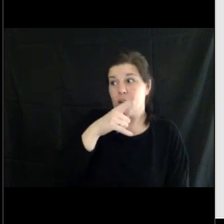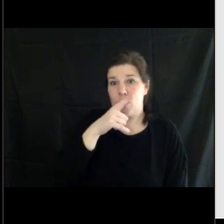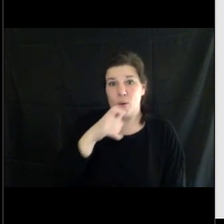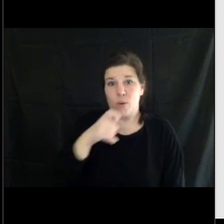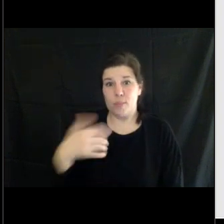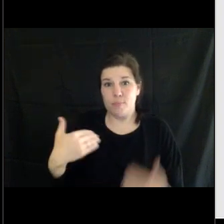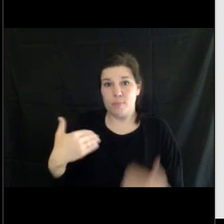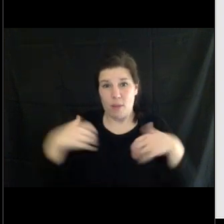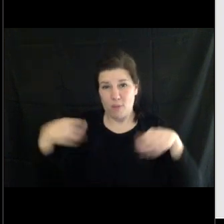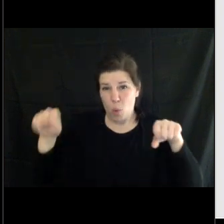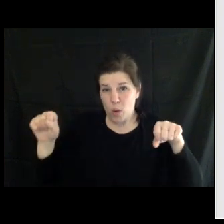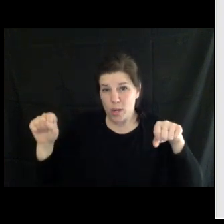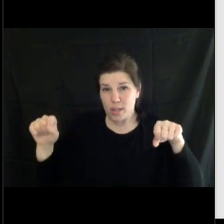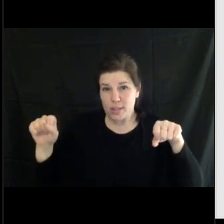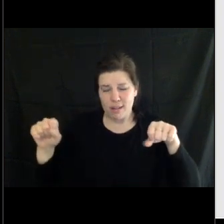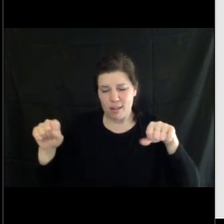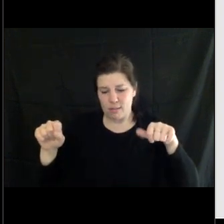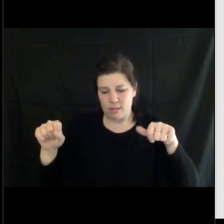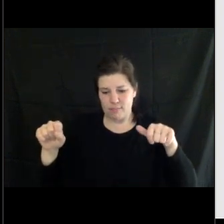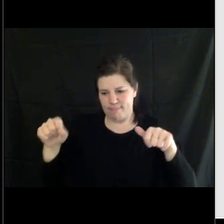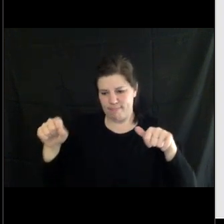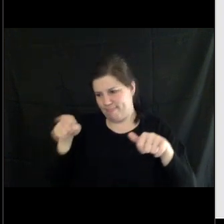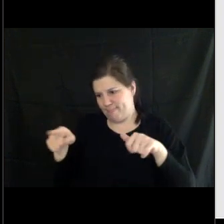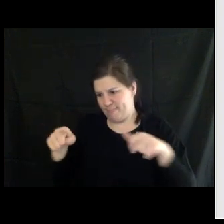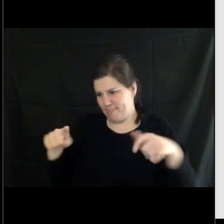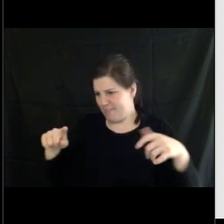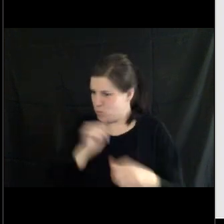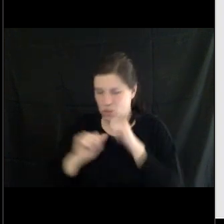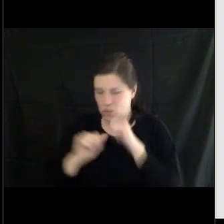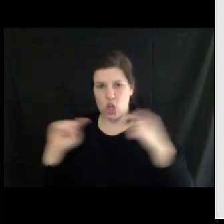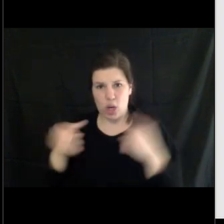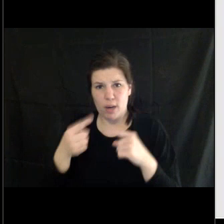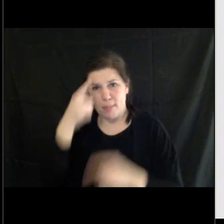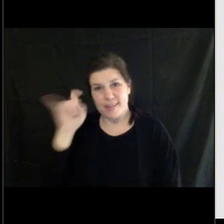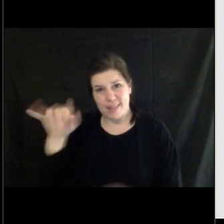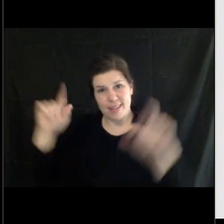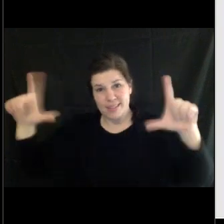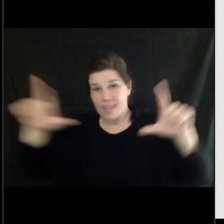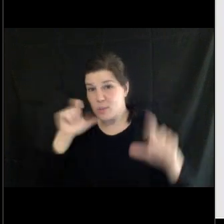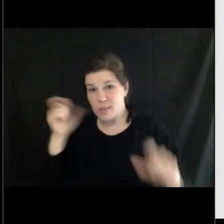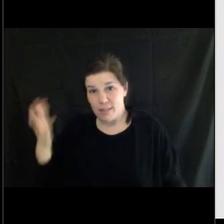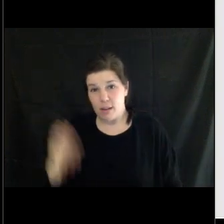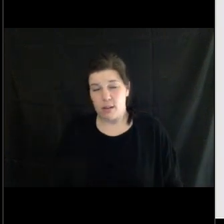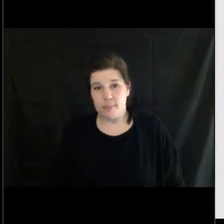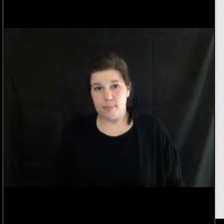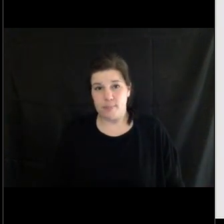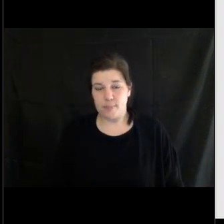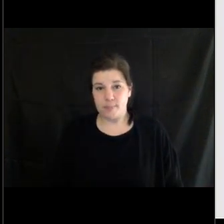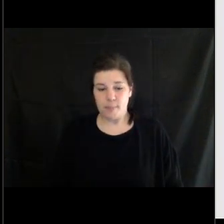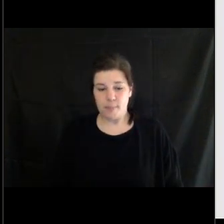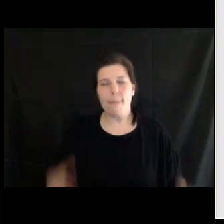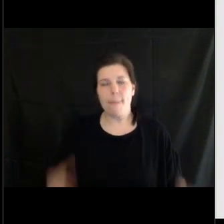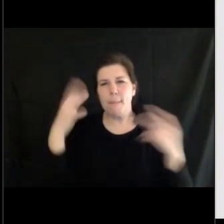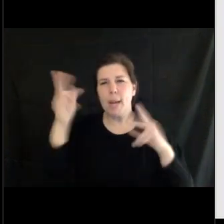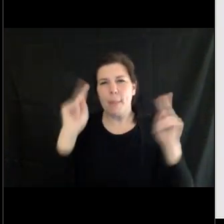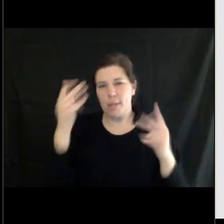is still up. To me, that's fairly important. Another major safety thing, and a lot of you don't know this. These are my emails to her, so I'm